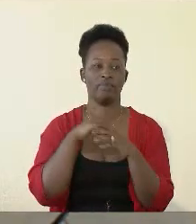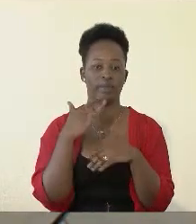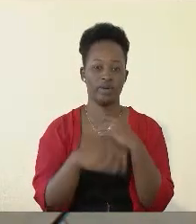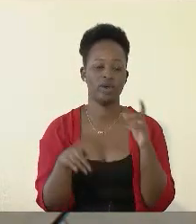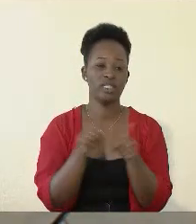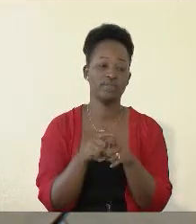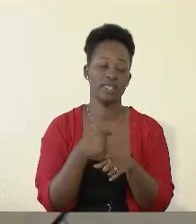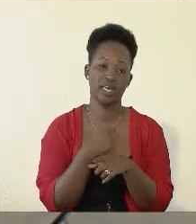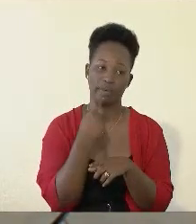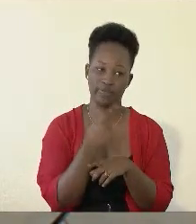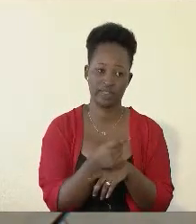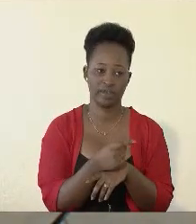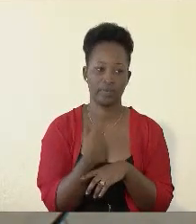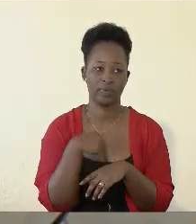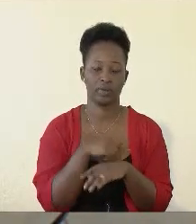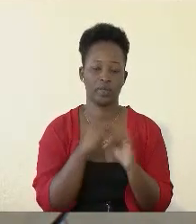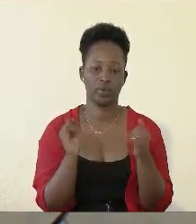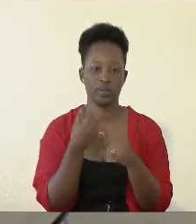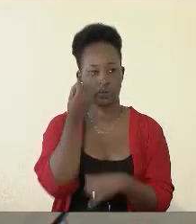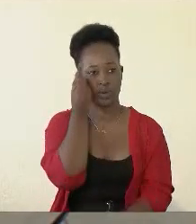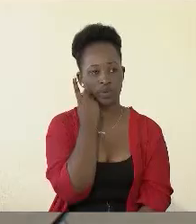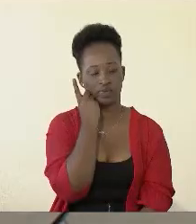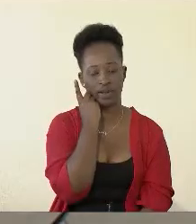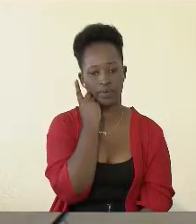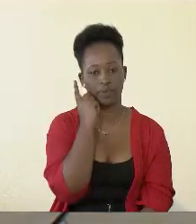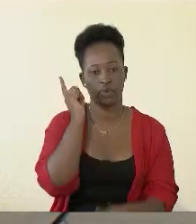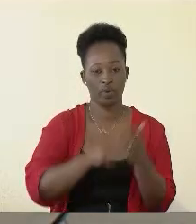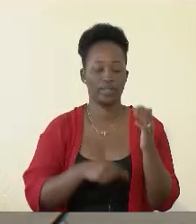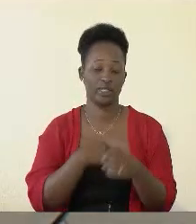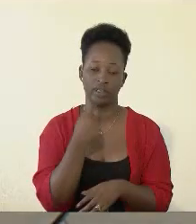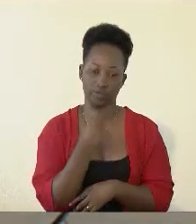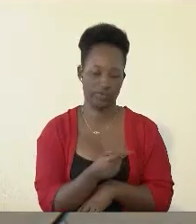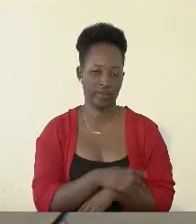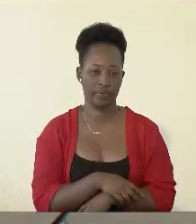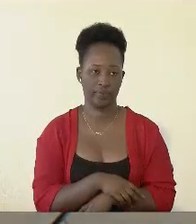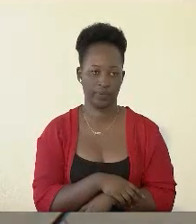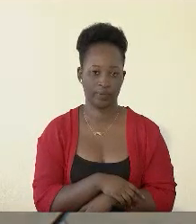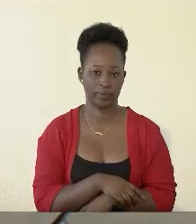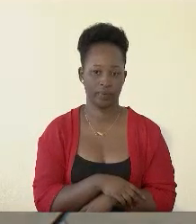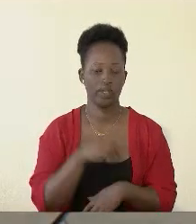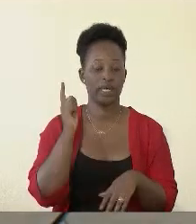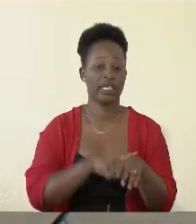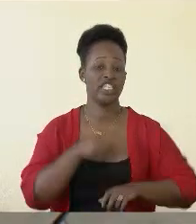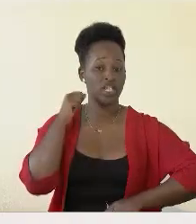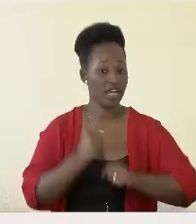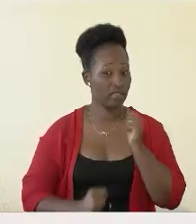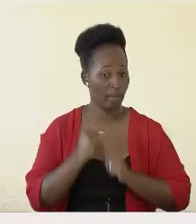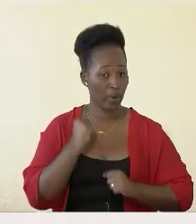that is to say, let us try to understand what I'm trying to mention exactly. I said during